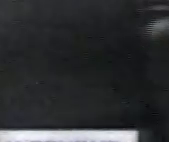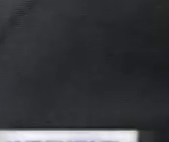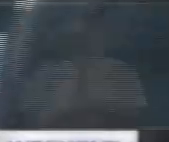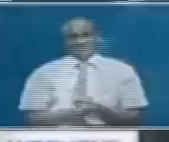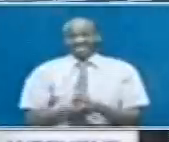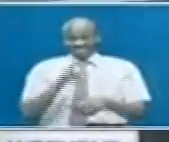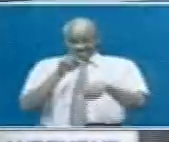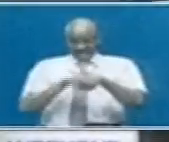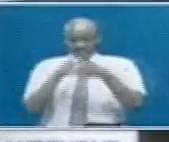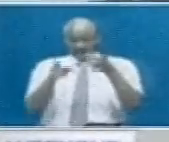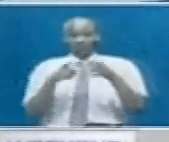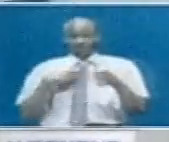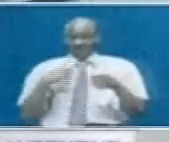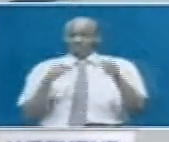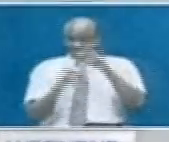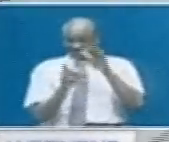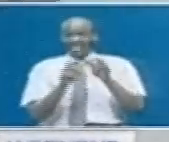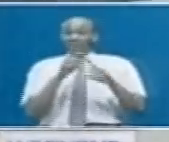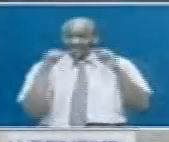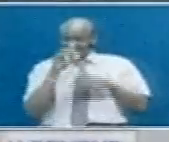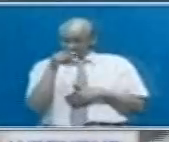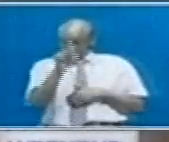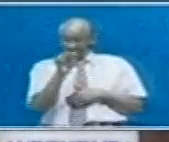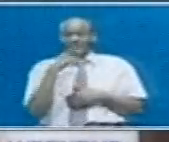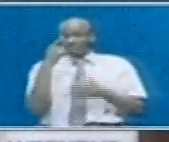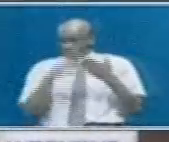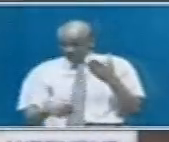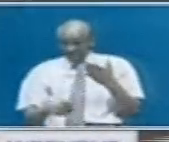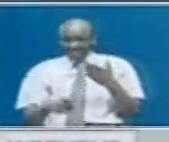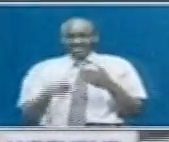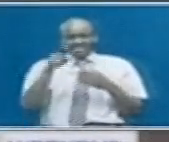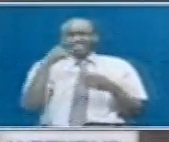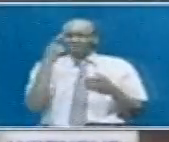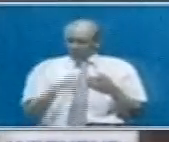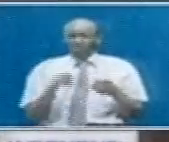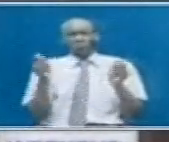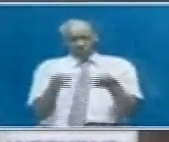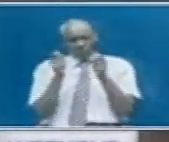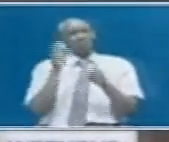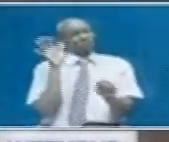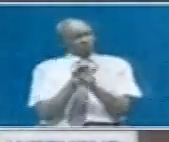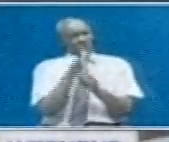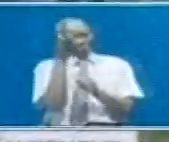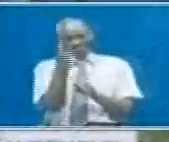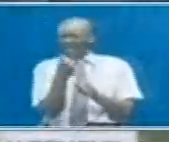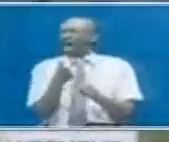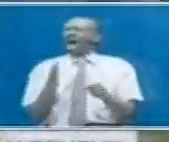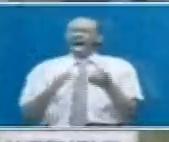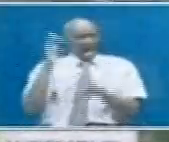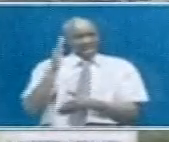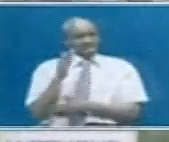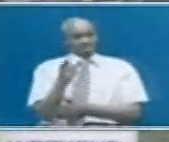In his time in the ministry as a pastor, Ezra claims he believes in the existence of witchcraft more than ever before.